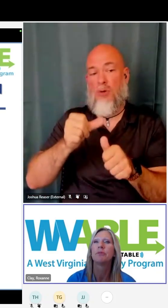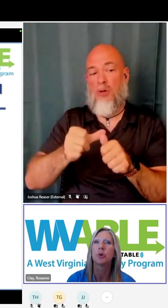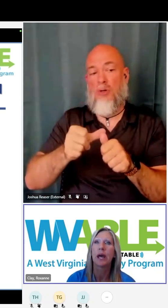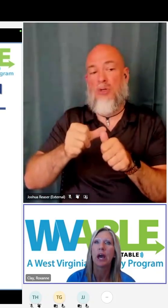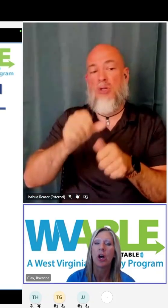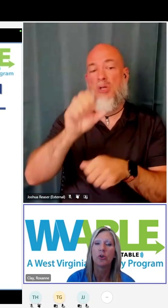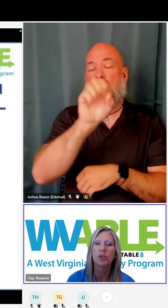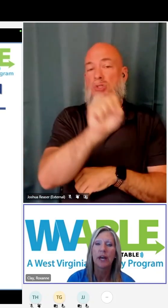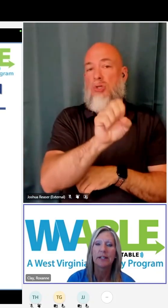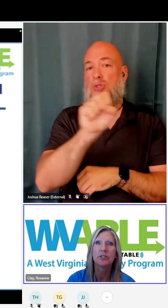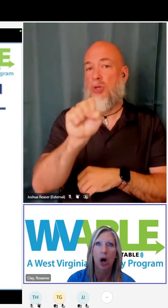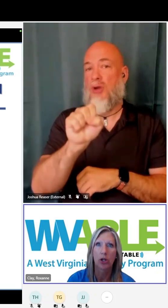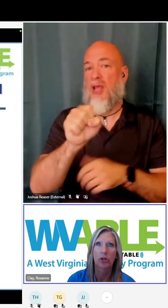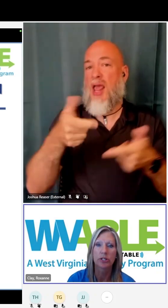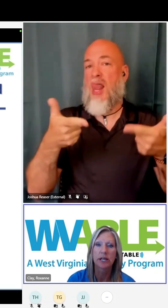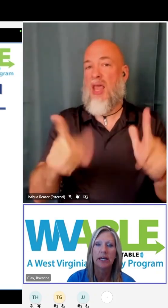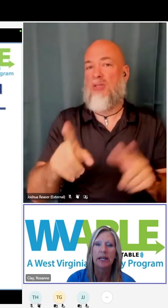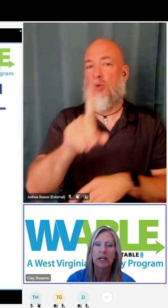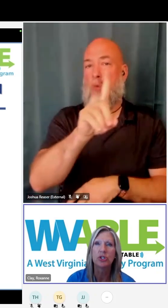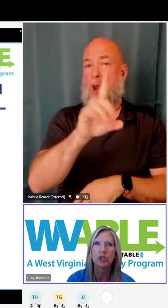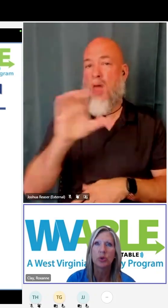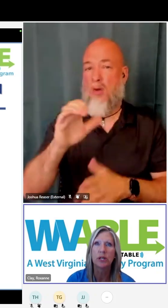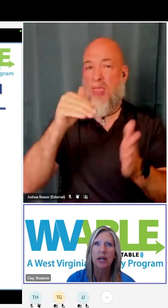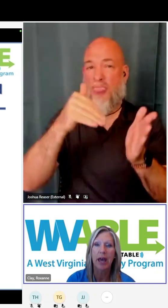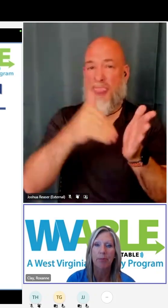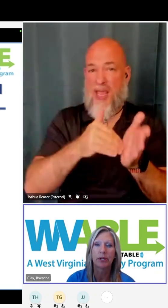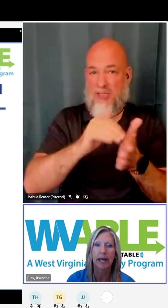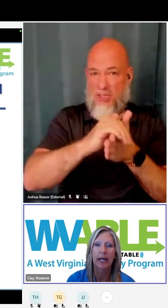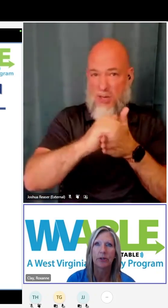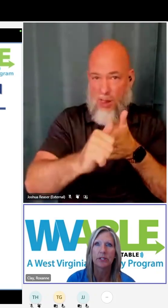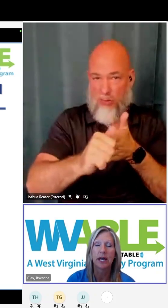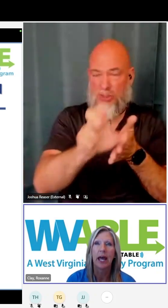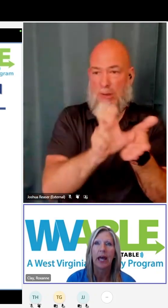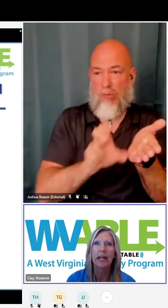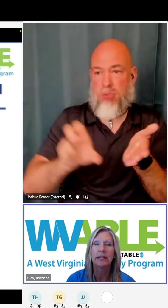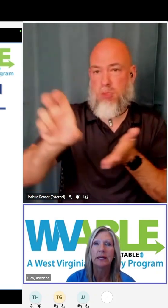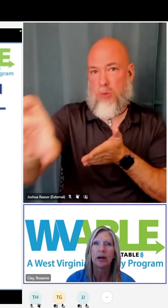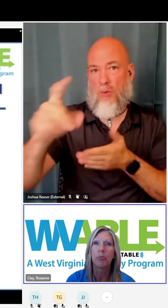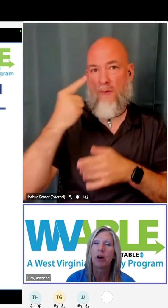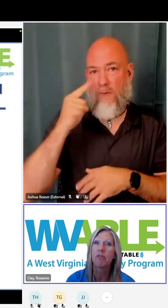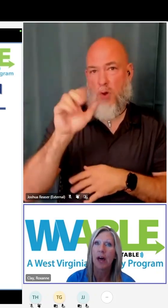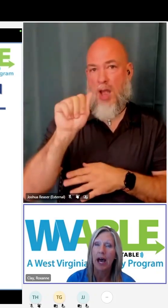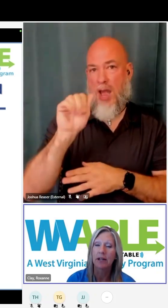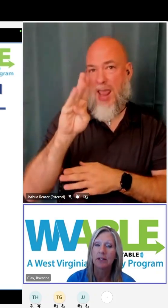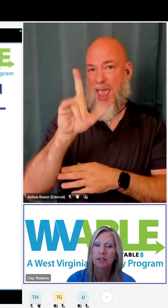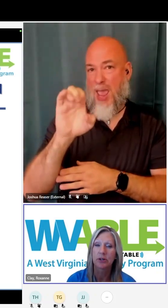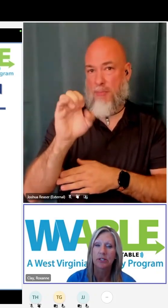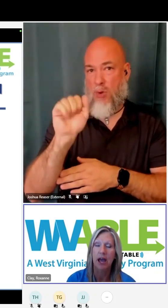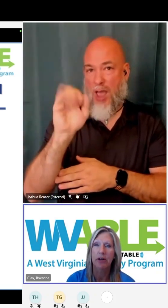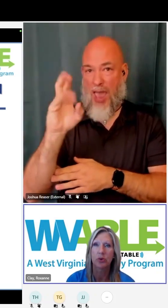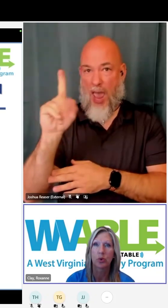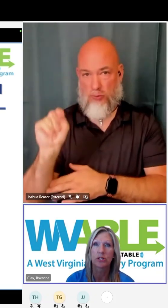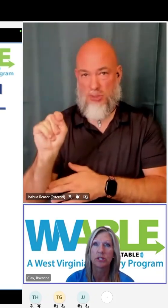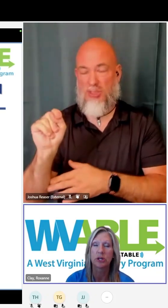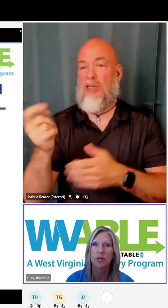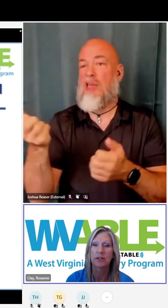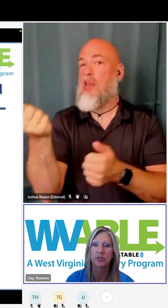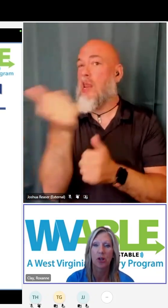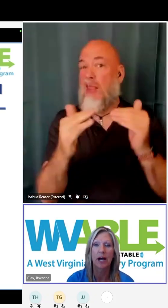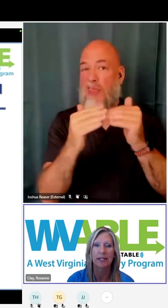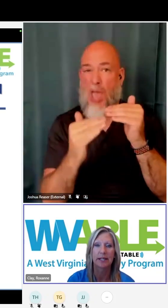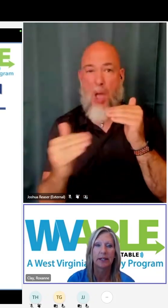Security allows for up to $100,000 into the ABLE account. Anything above that starts counting towards